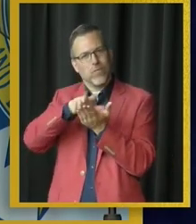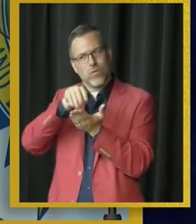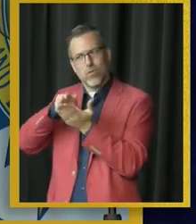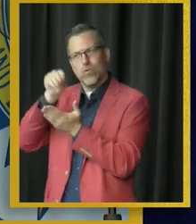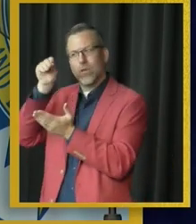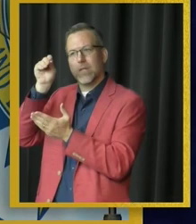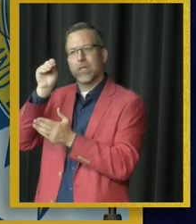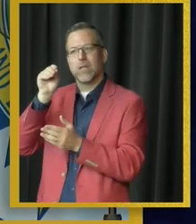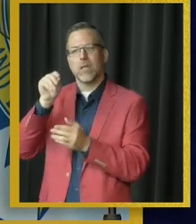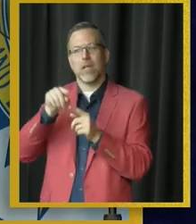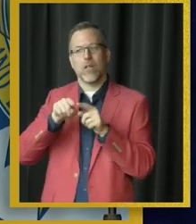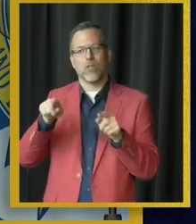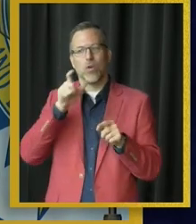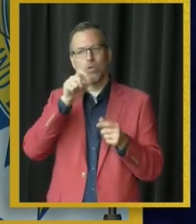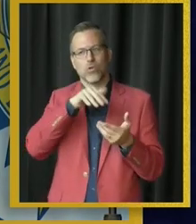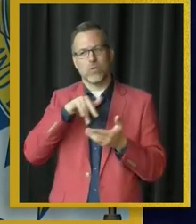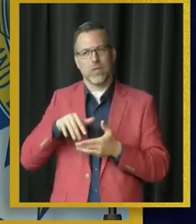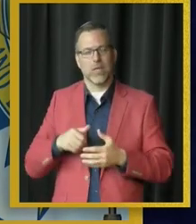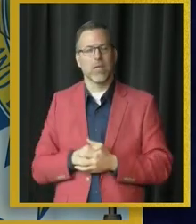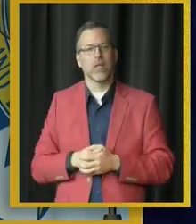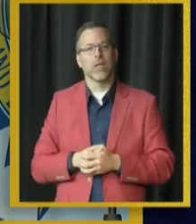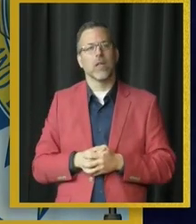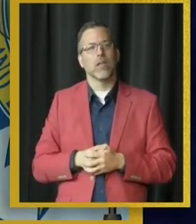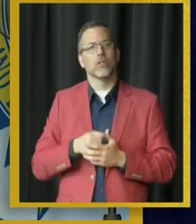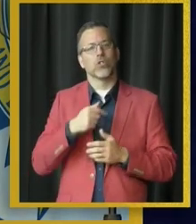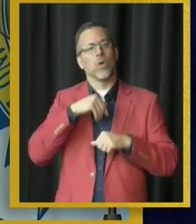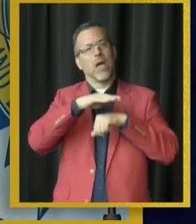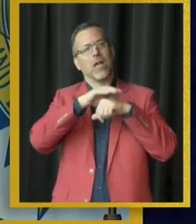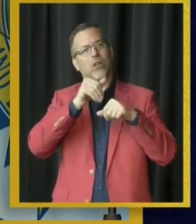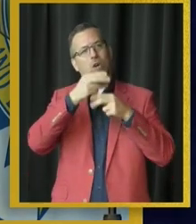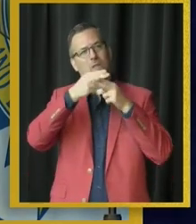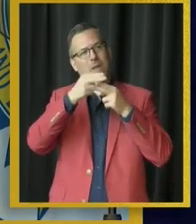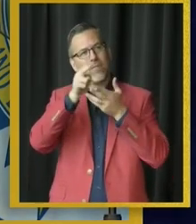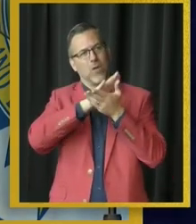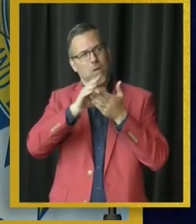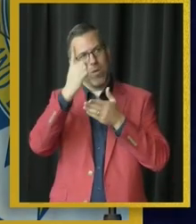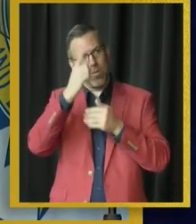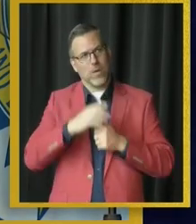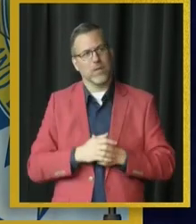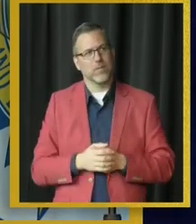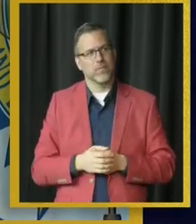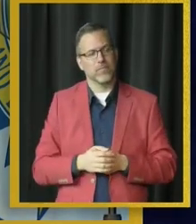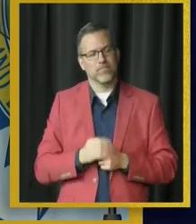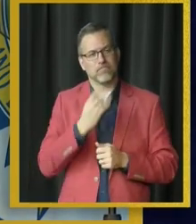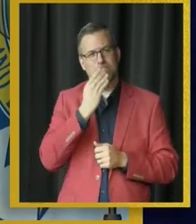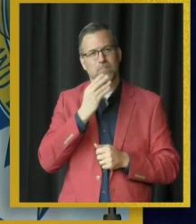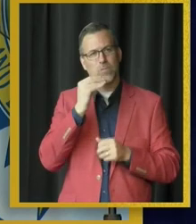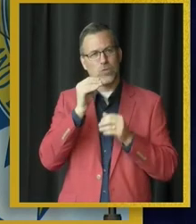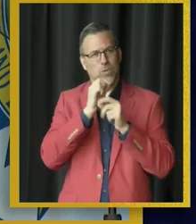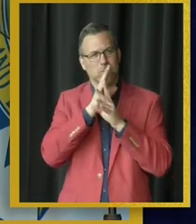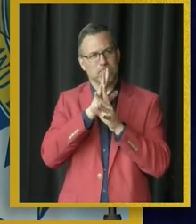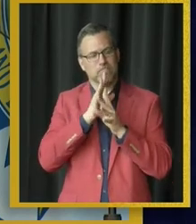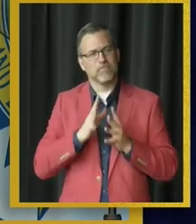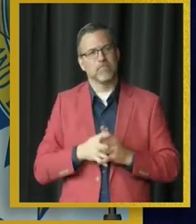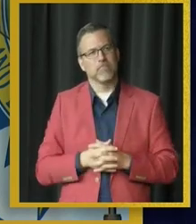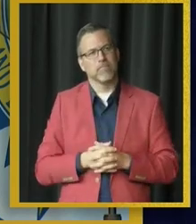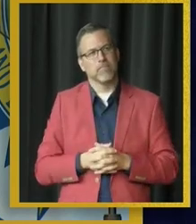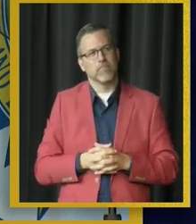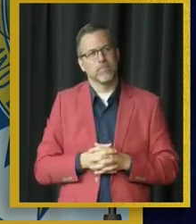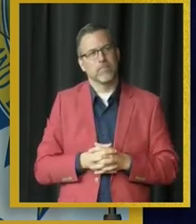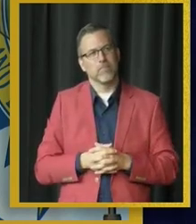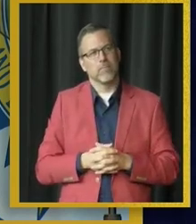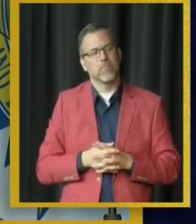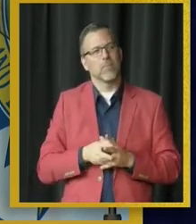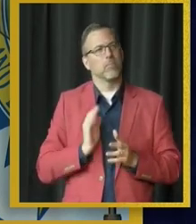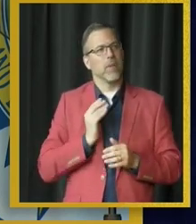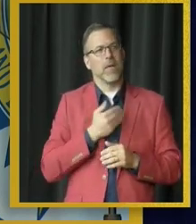them. So it's in this vein that I invoke the name of the Holy One of Blessings. Eloheinu v'rohe avotenu v'imotenu. May